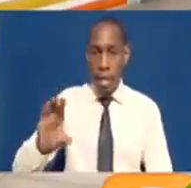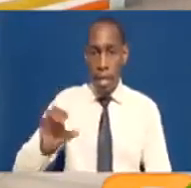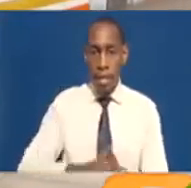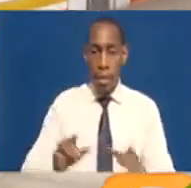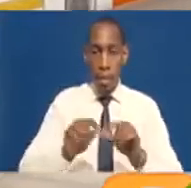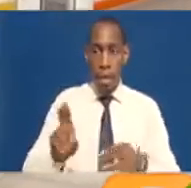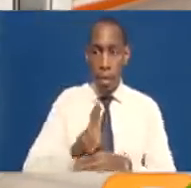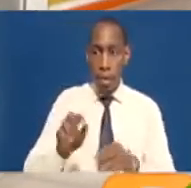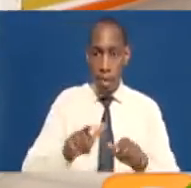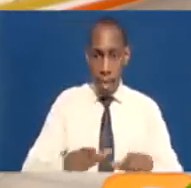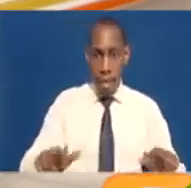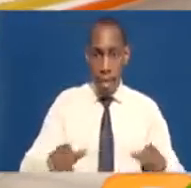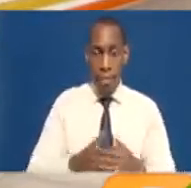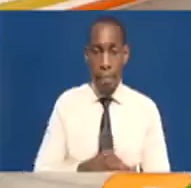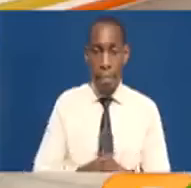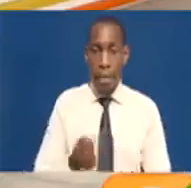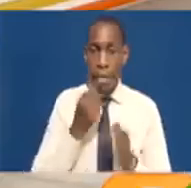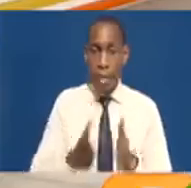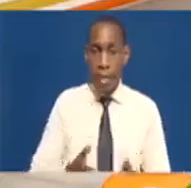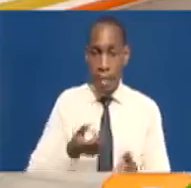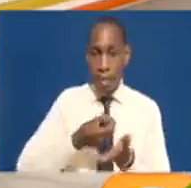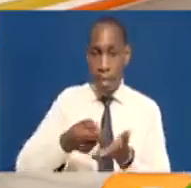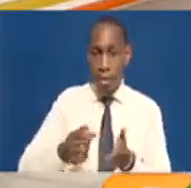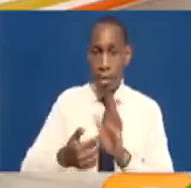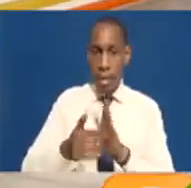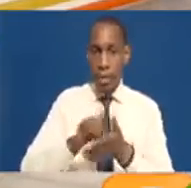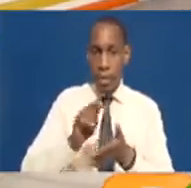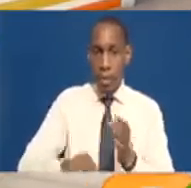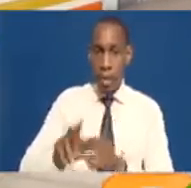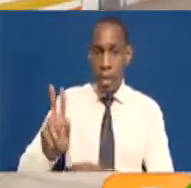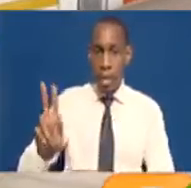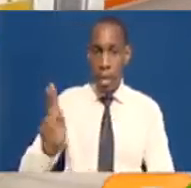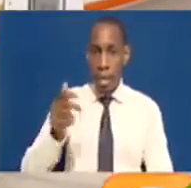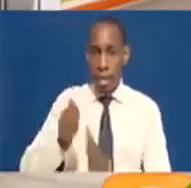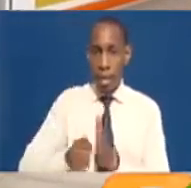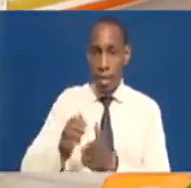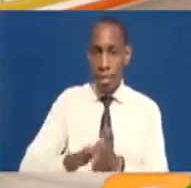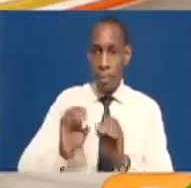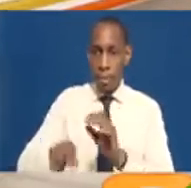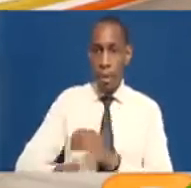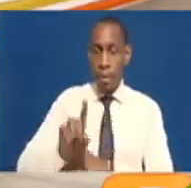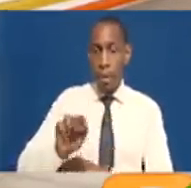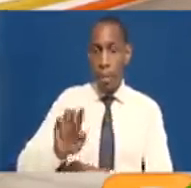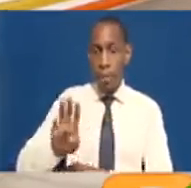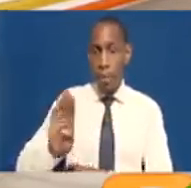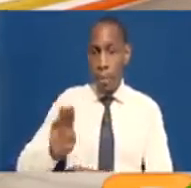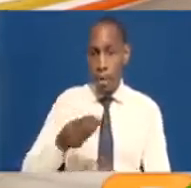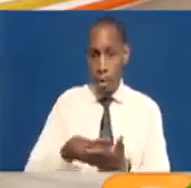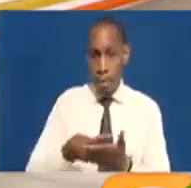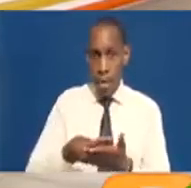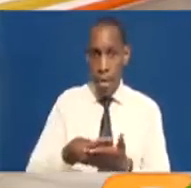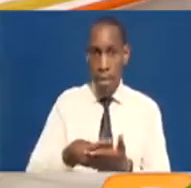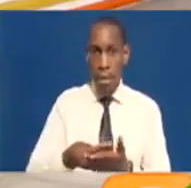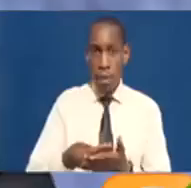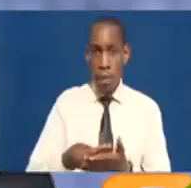apparently using the land. The claimant wrote, indicating that Kenya Railways would lose 1.4 billion shillings from